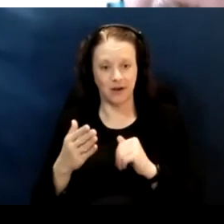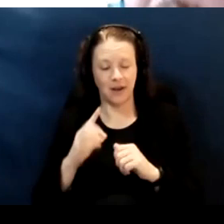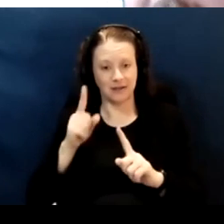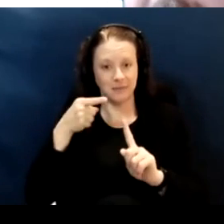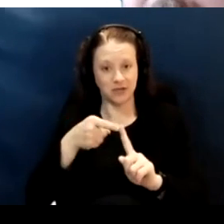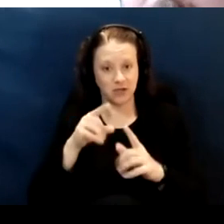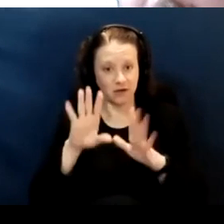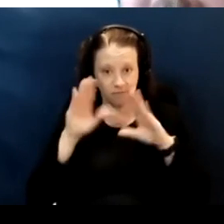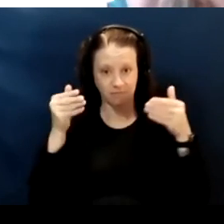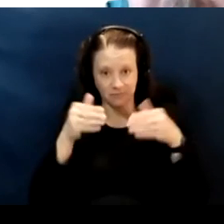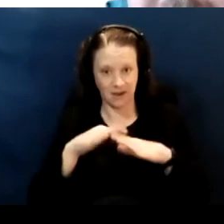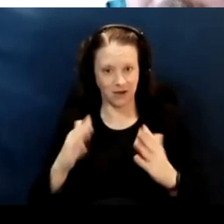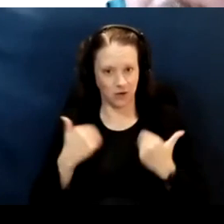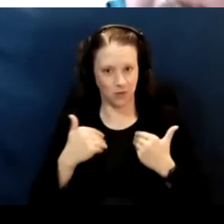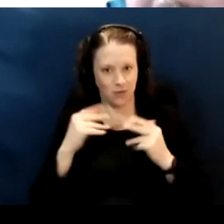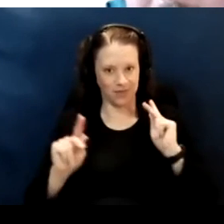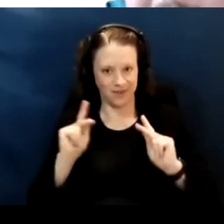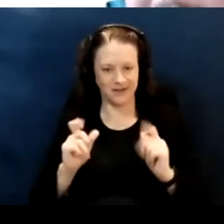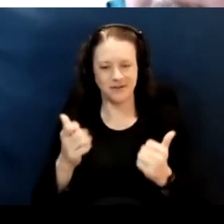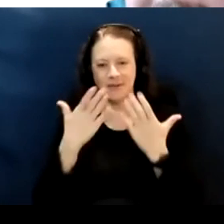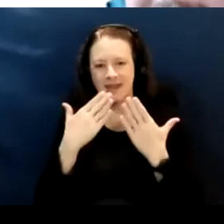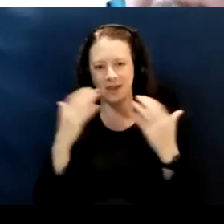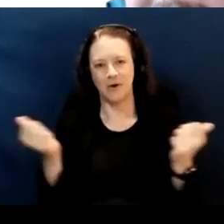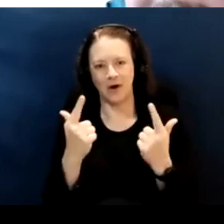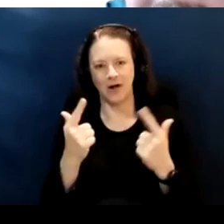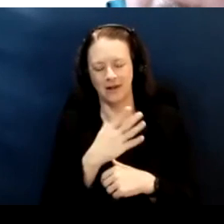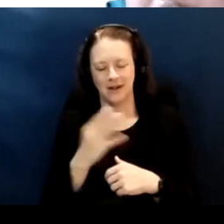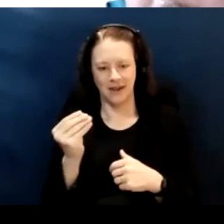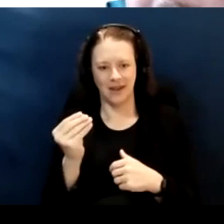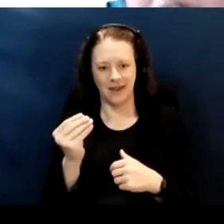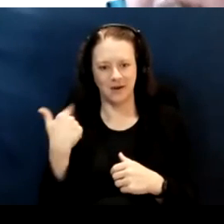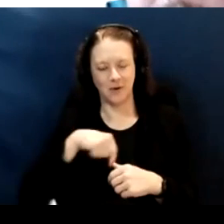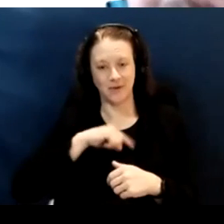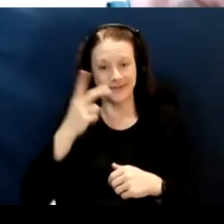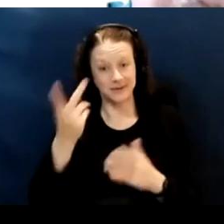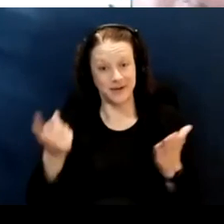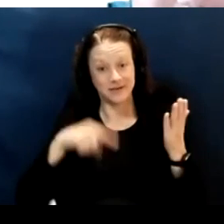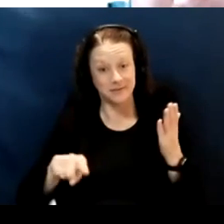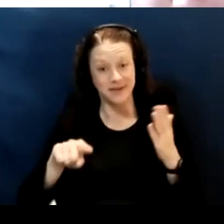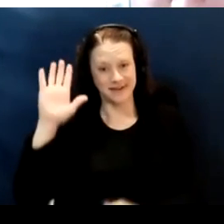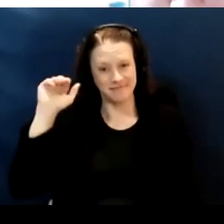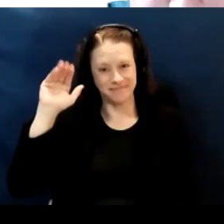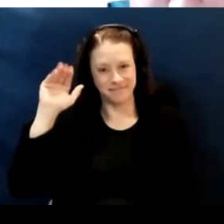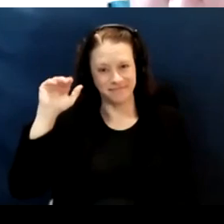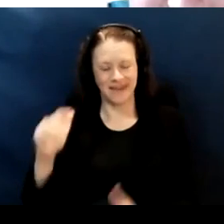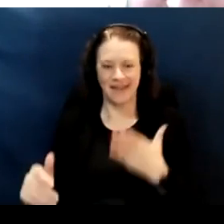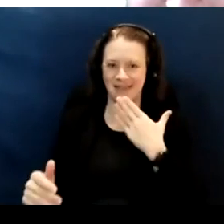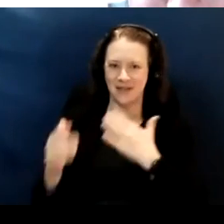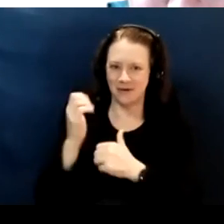especially geared at youth. So thank you all. And we will see you next week. Thank you,